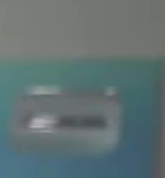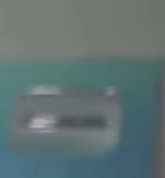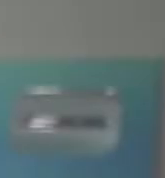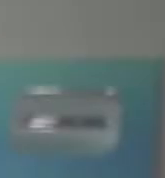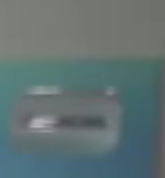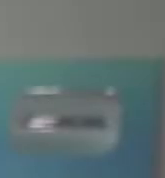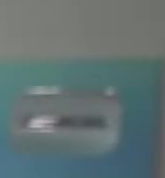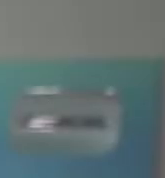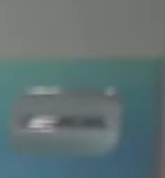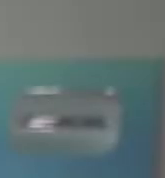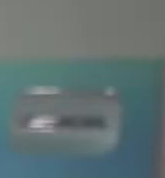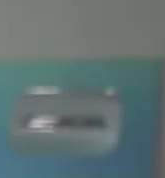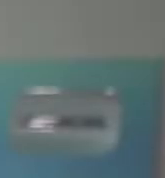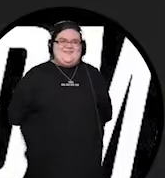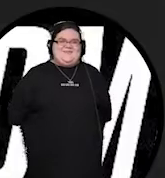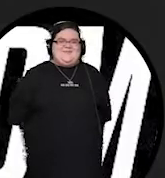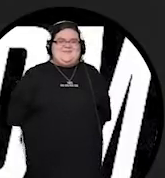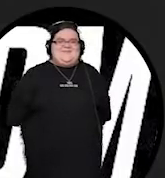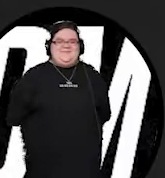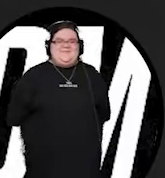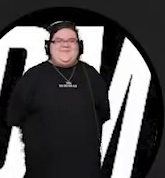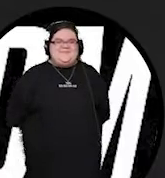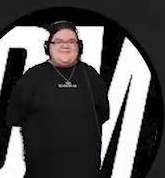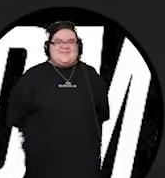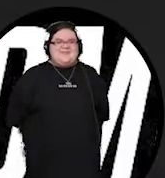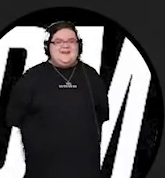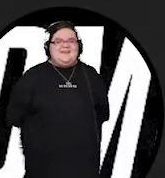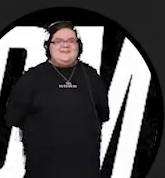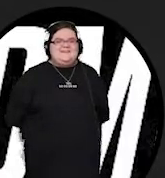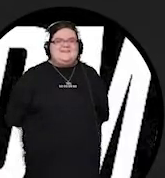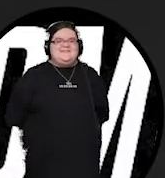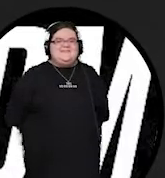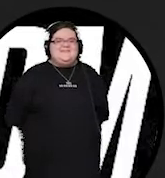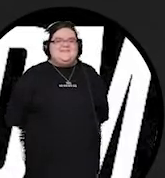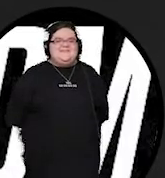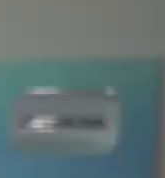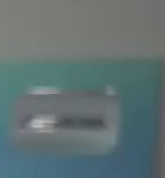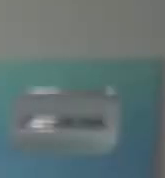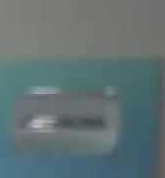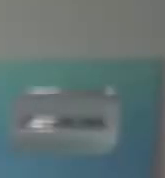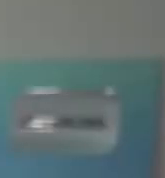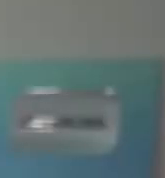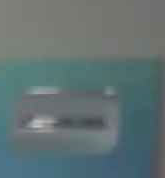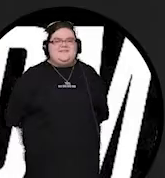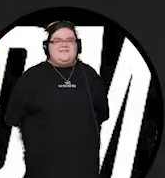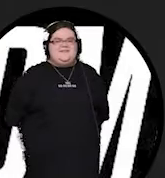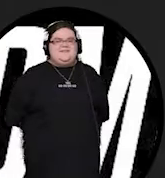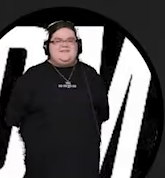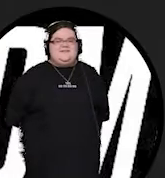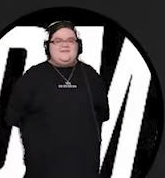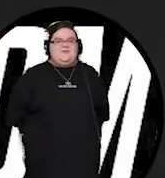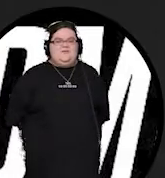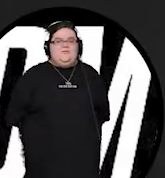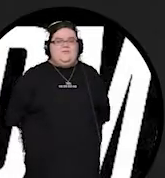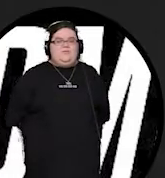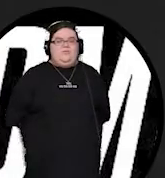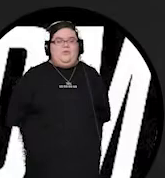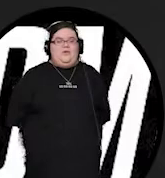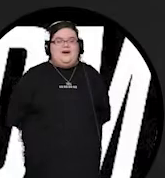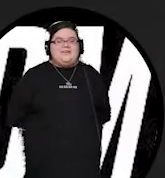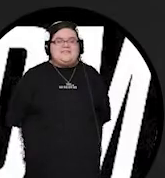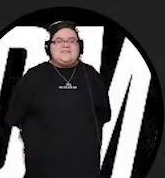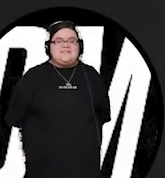It's Zumba with dumbbells. His exercises still actually are working. It's just a bit weird. Yeah, he's doing something. Like, yeah. 100%. Yeah. That's that climbing Adam thing you can do. Oh my god. Oh